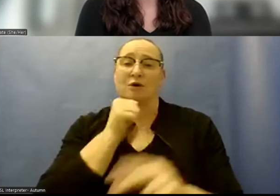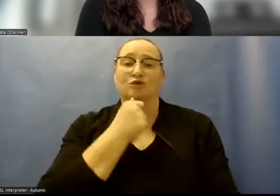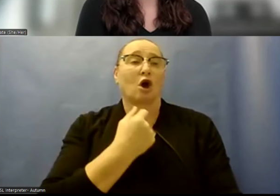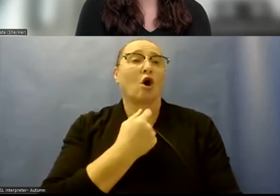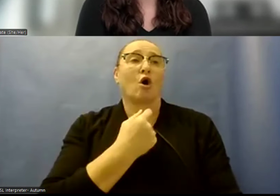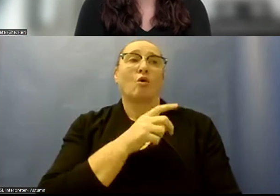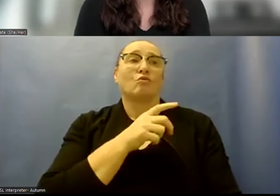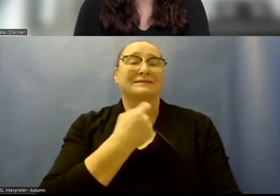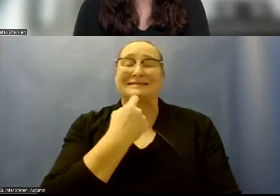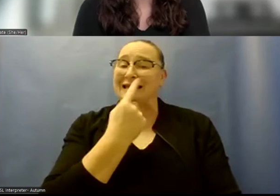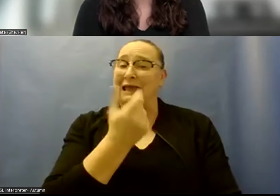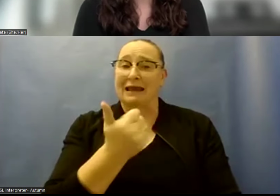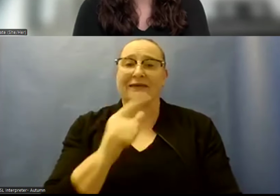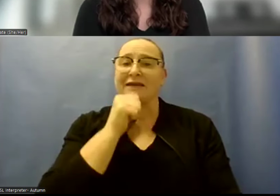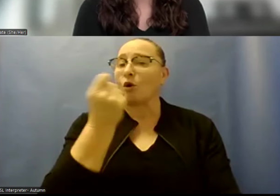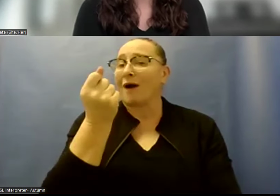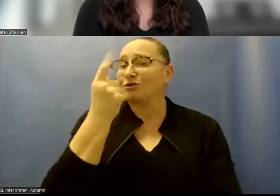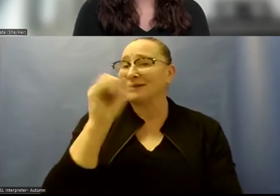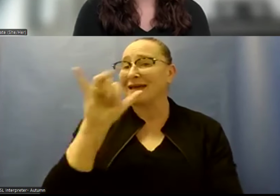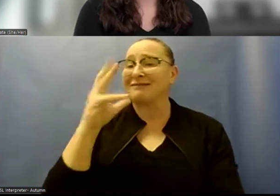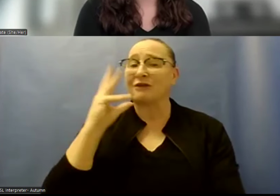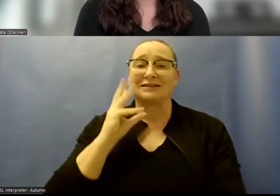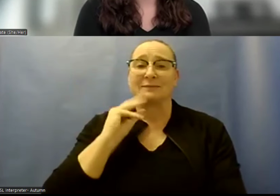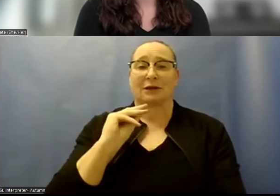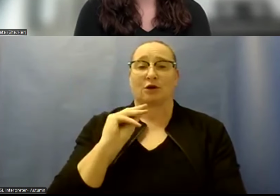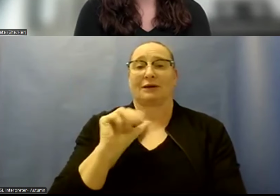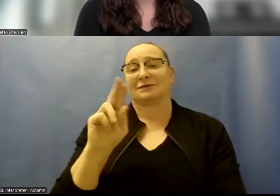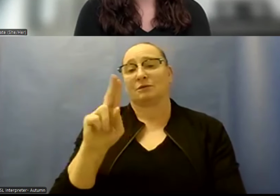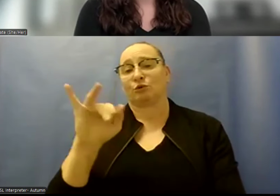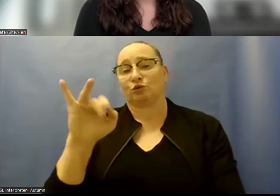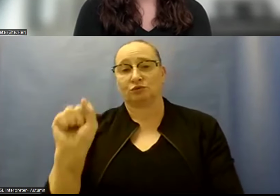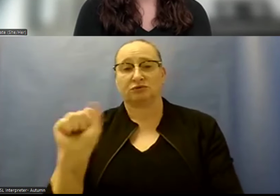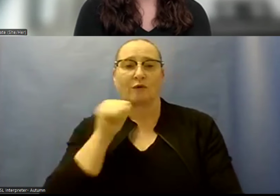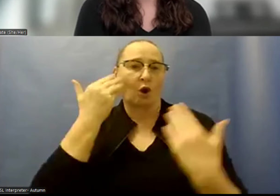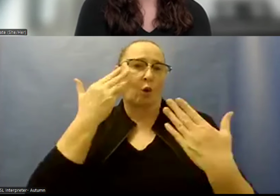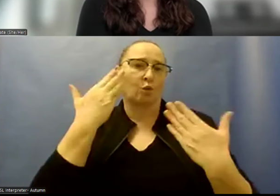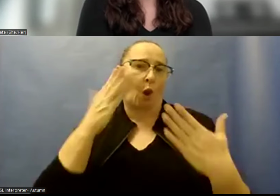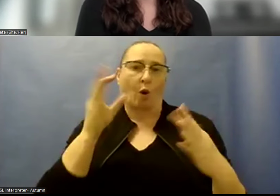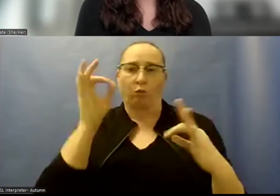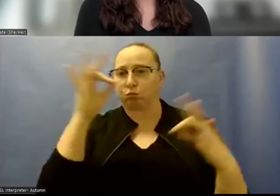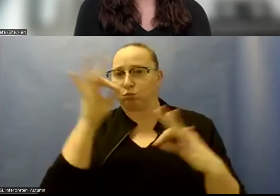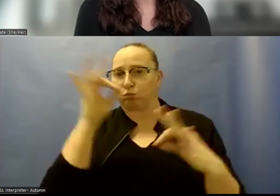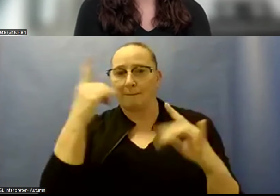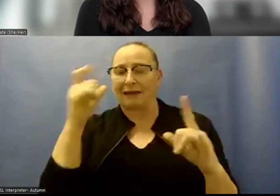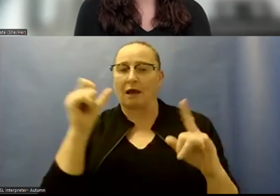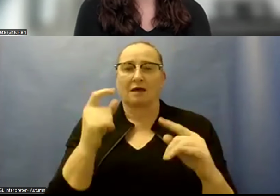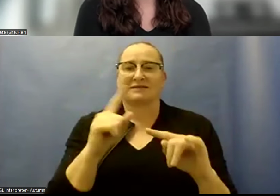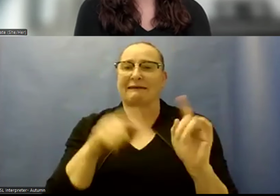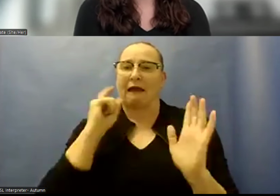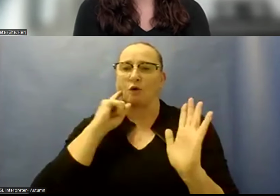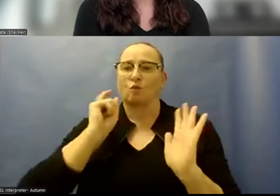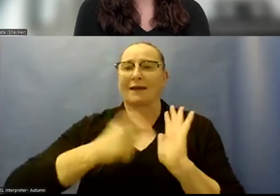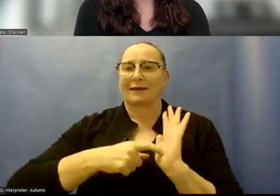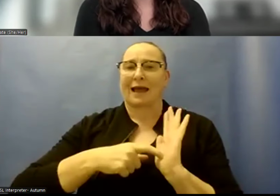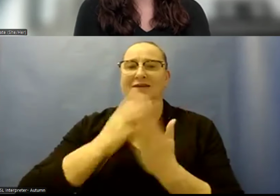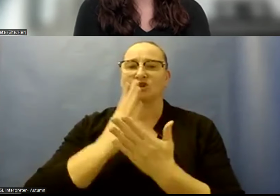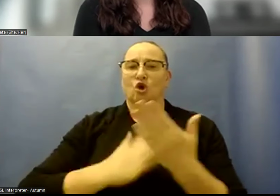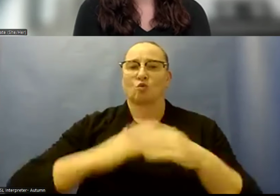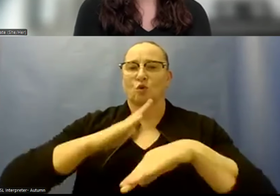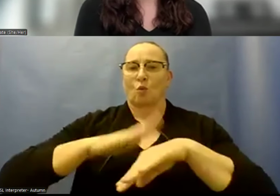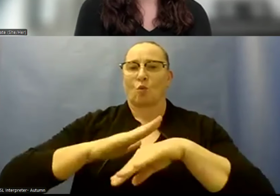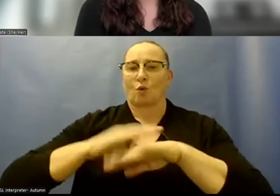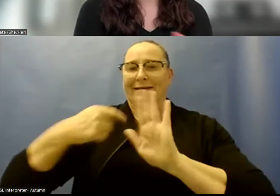just don't understand that they're experiencing abuse or don't know that they are, because they aren't able to recognize those warning